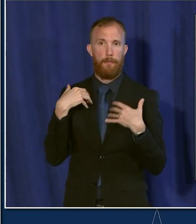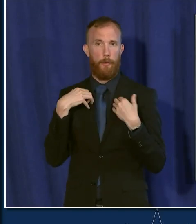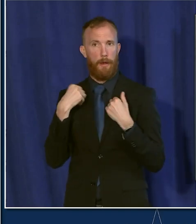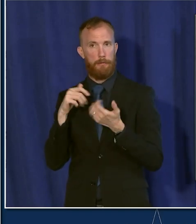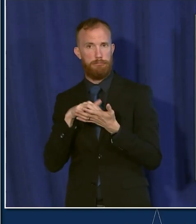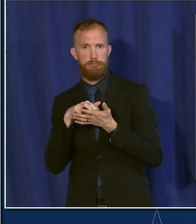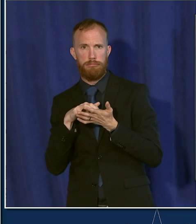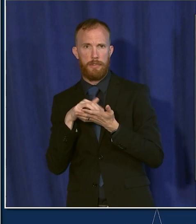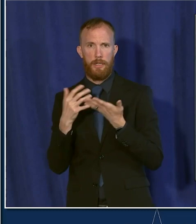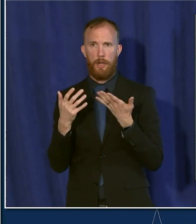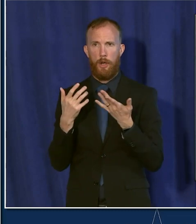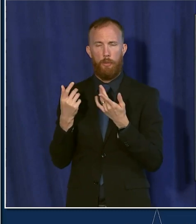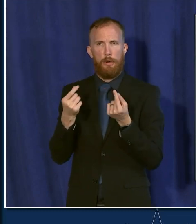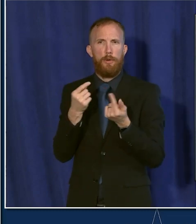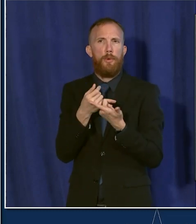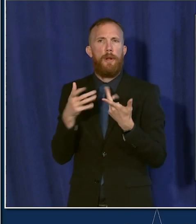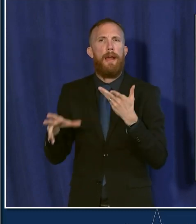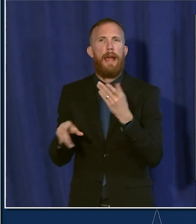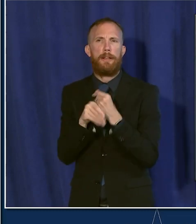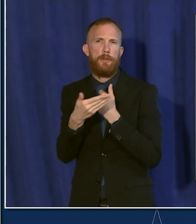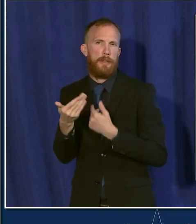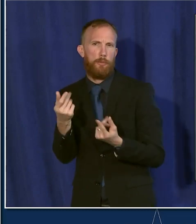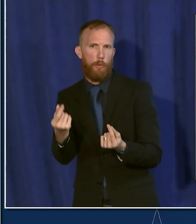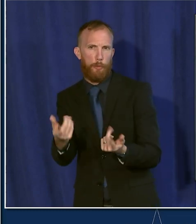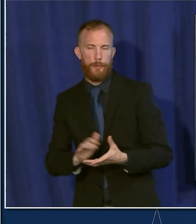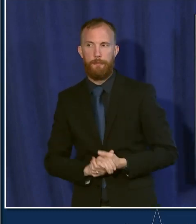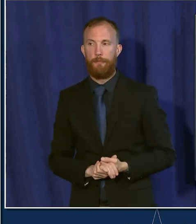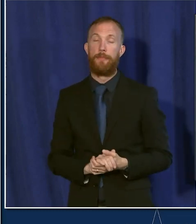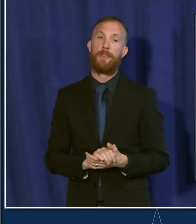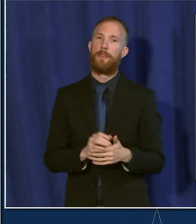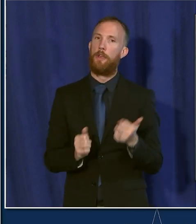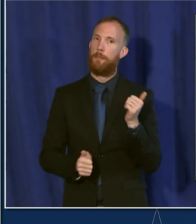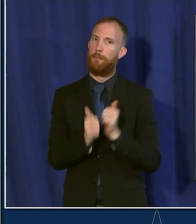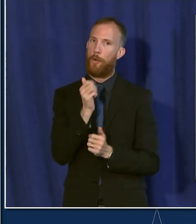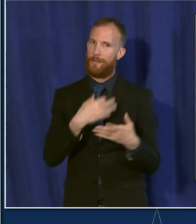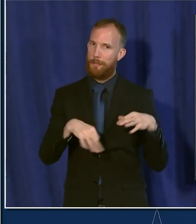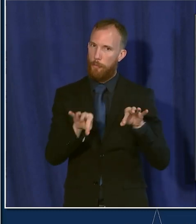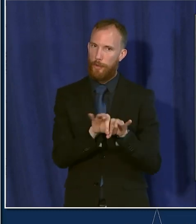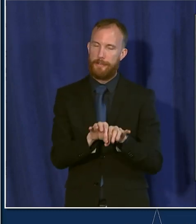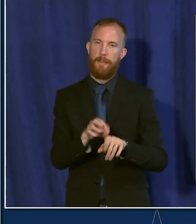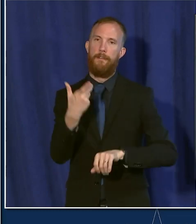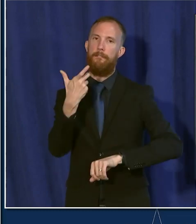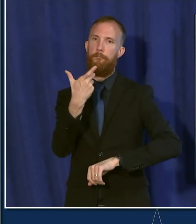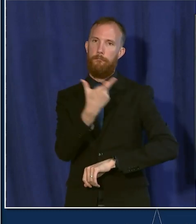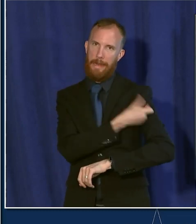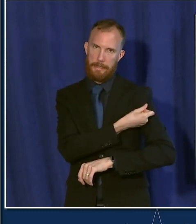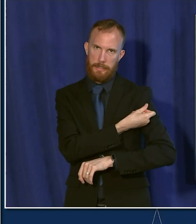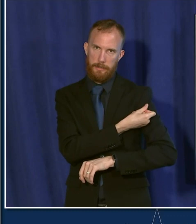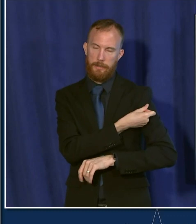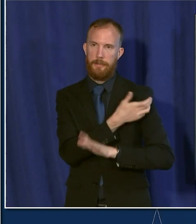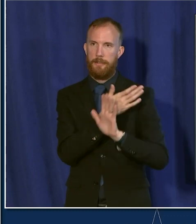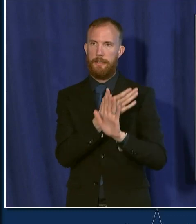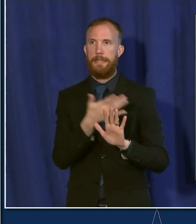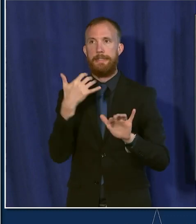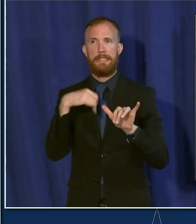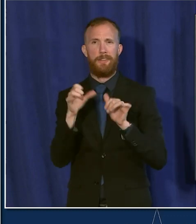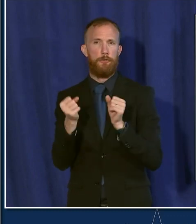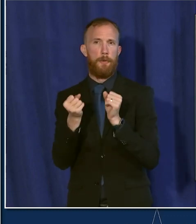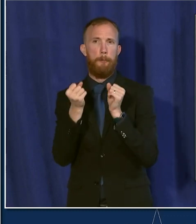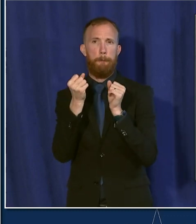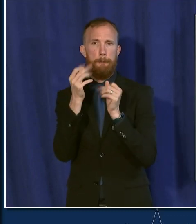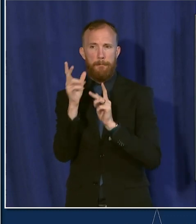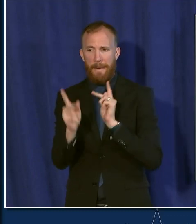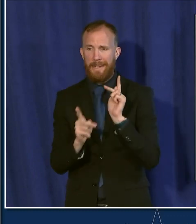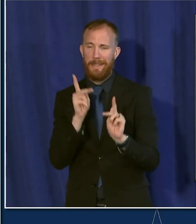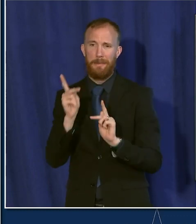people, be taking right now? Yeah. So the most important thing is that word vaccinated in there. And there are still a lot of folks in that group who are not